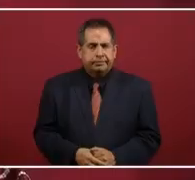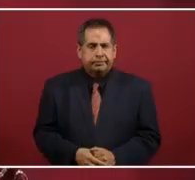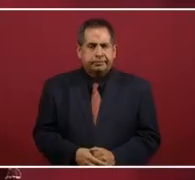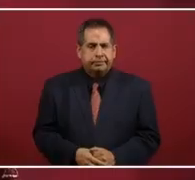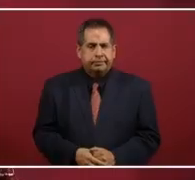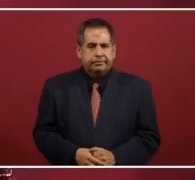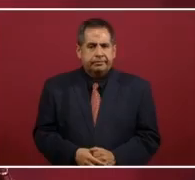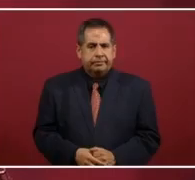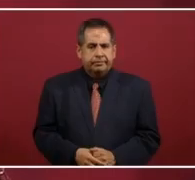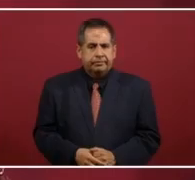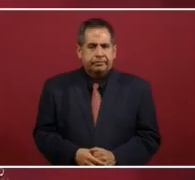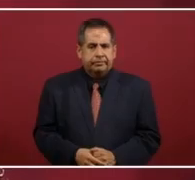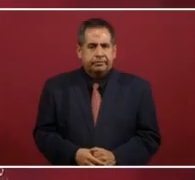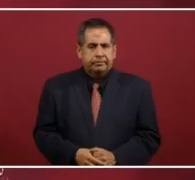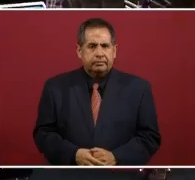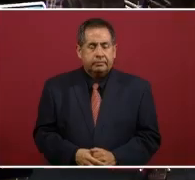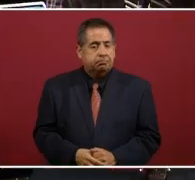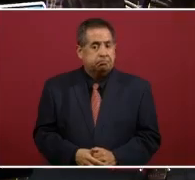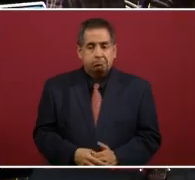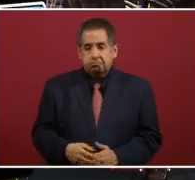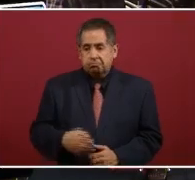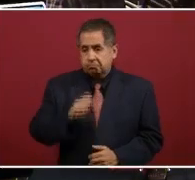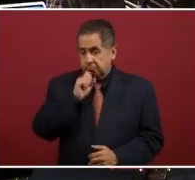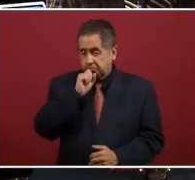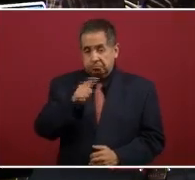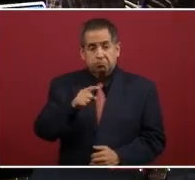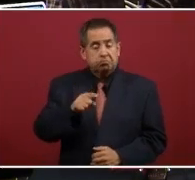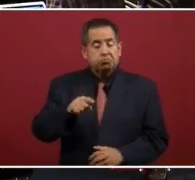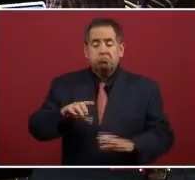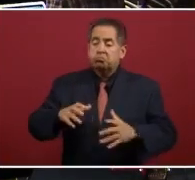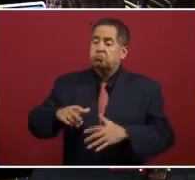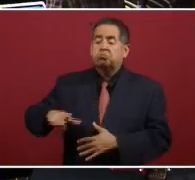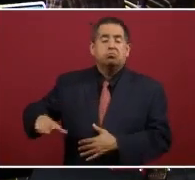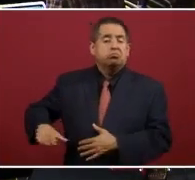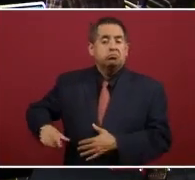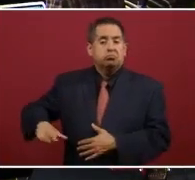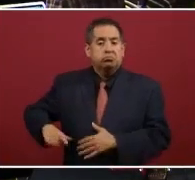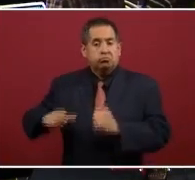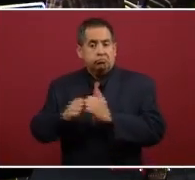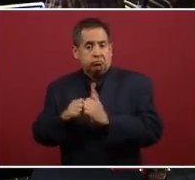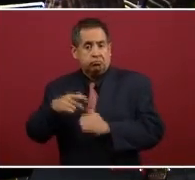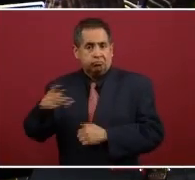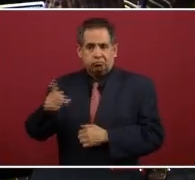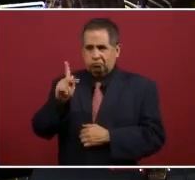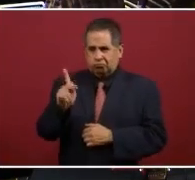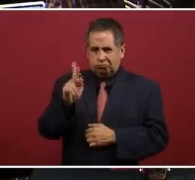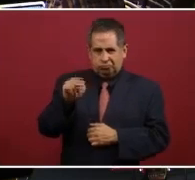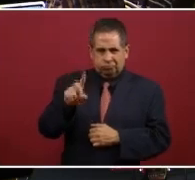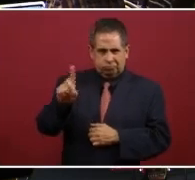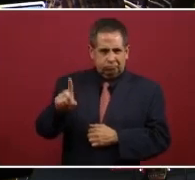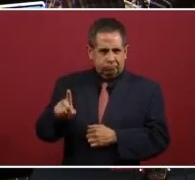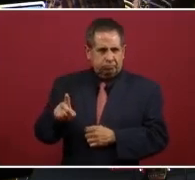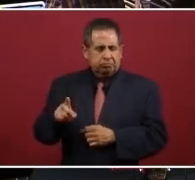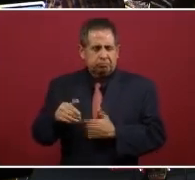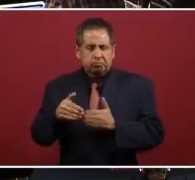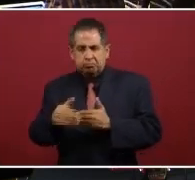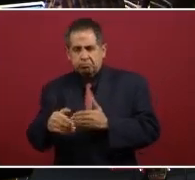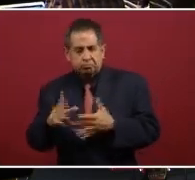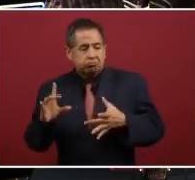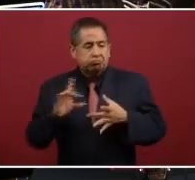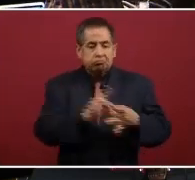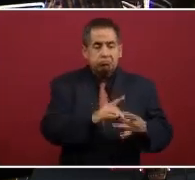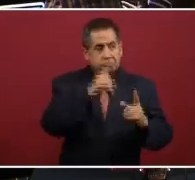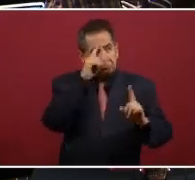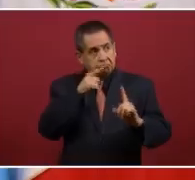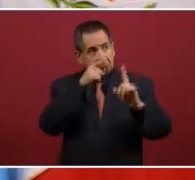the 2030 agenda. Y el gobierno, a través de su plan nacional, demuestra su compromiso con la Agenda